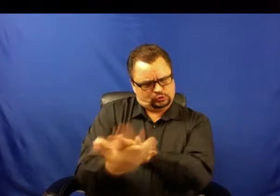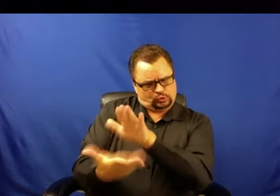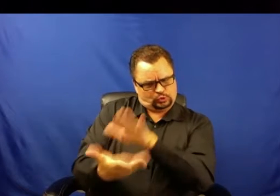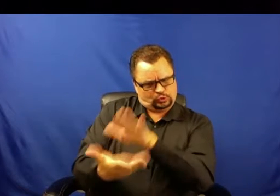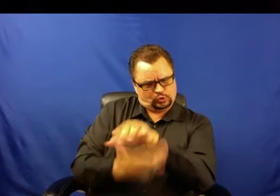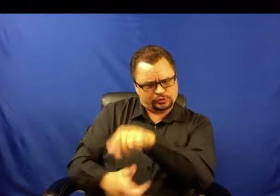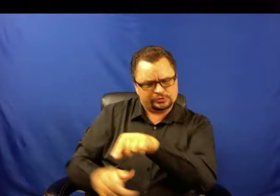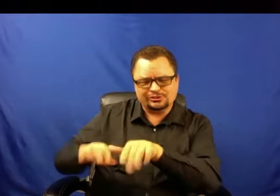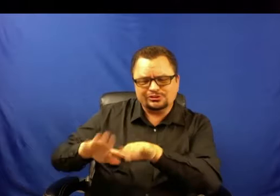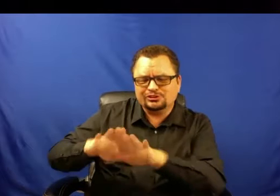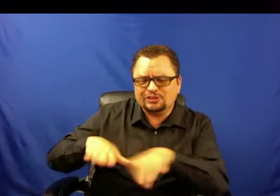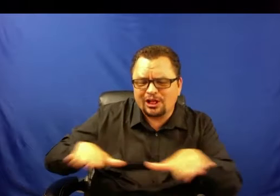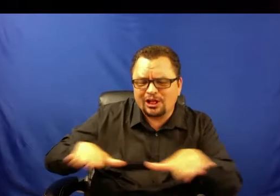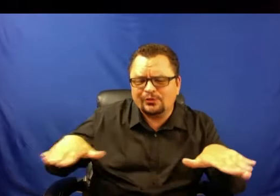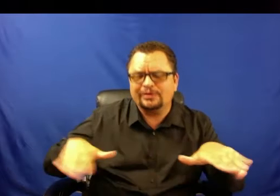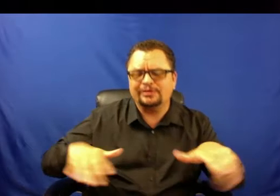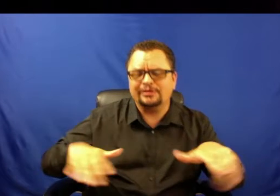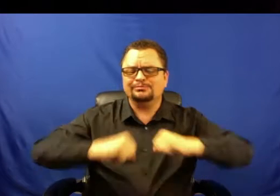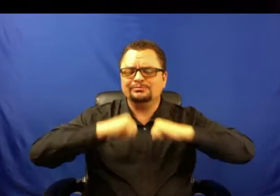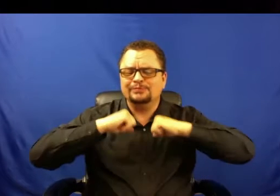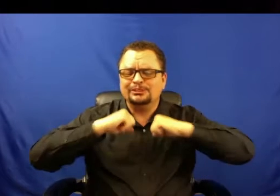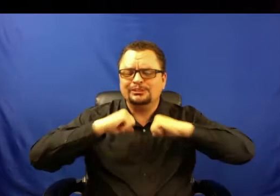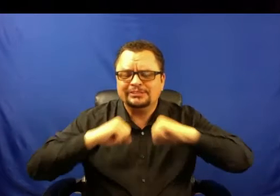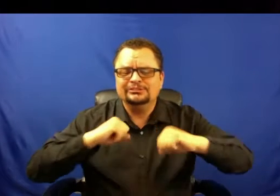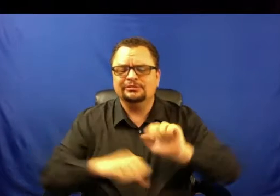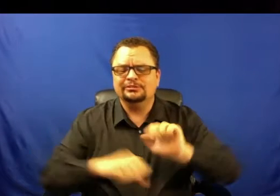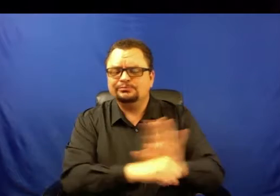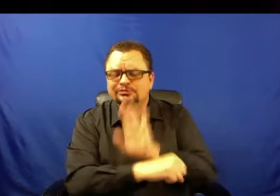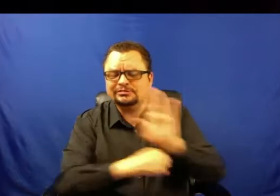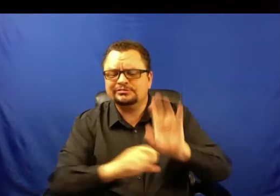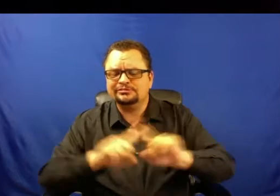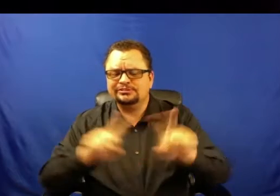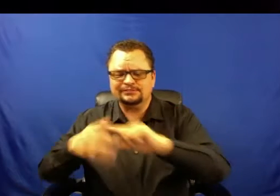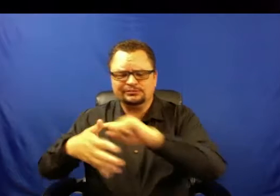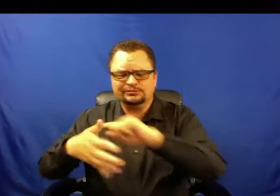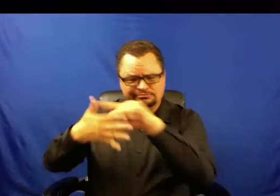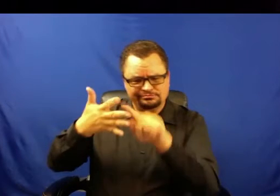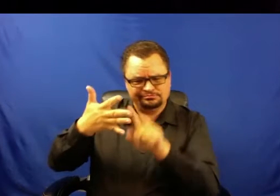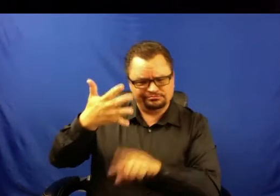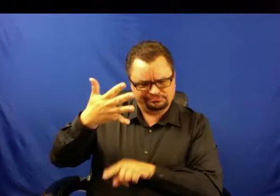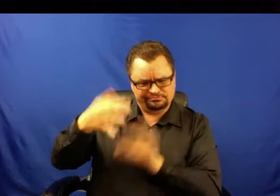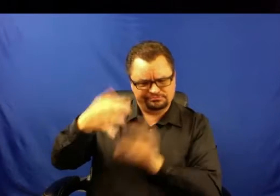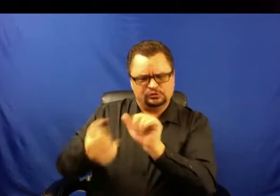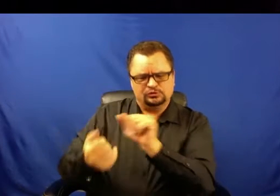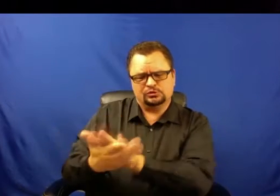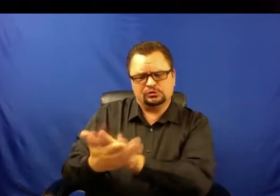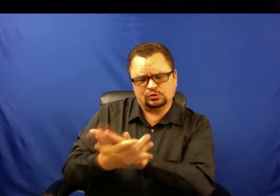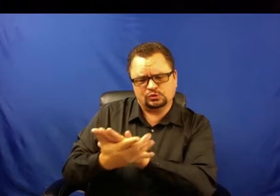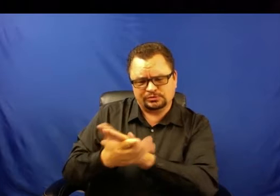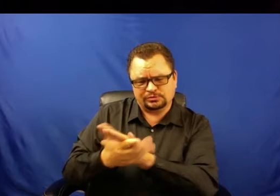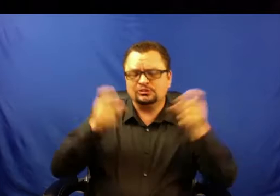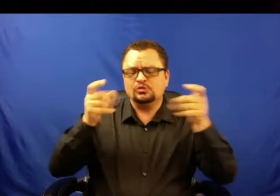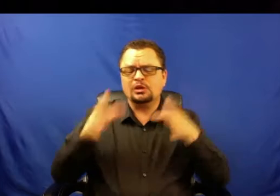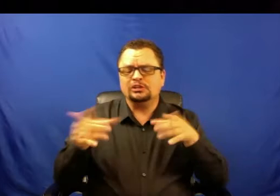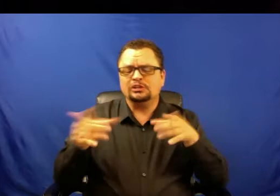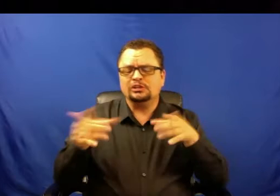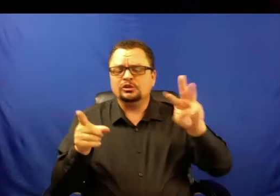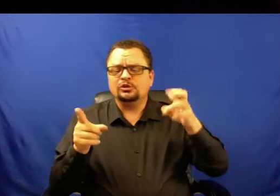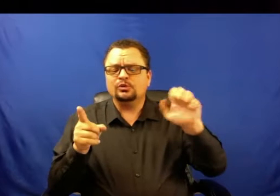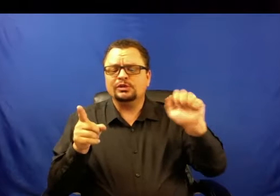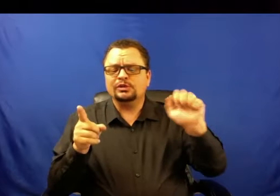that Director Whelan and her team have been working extremely hard in the past